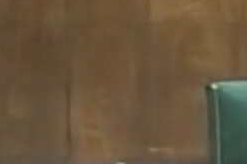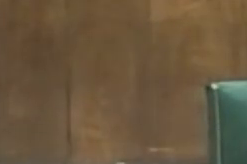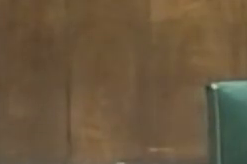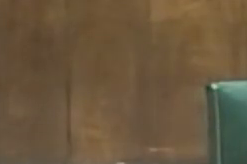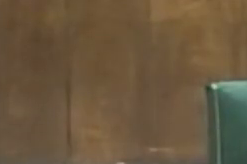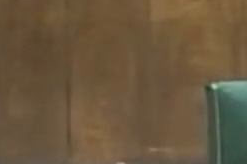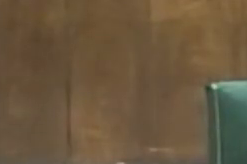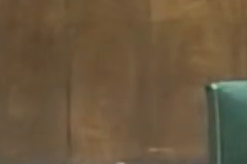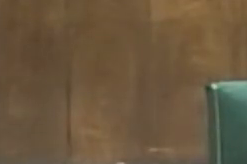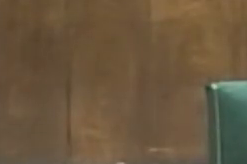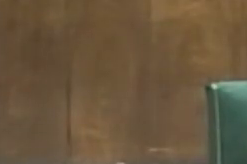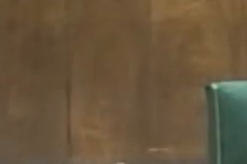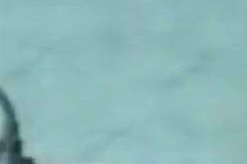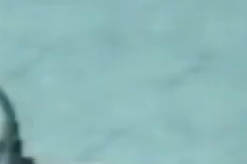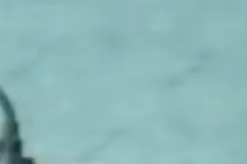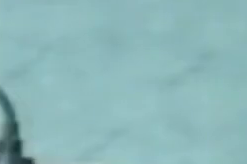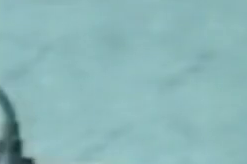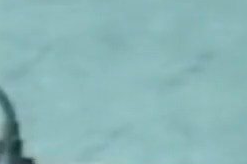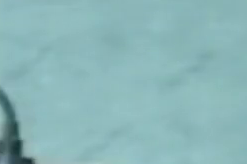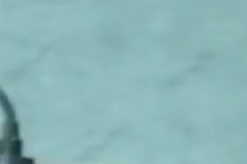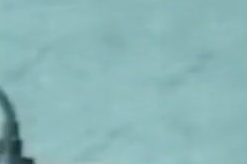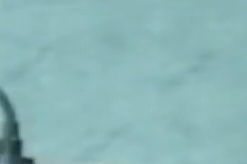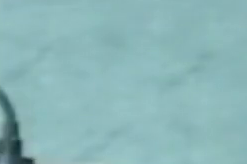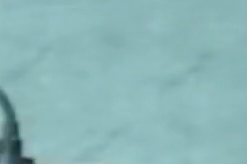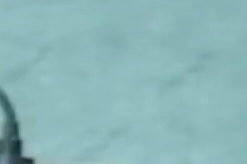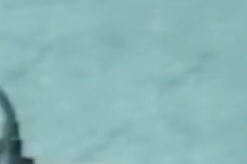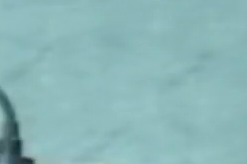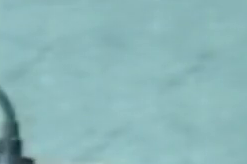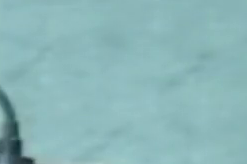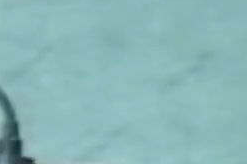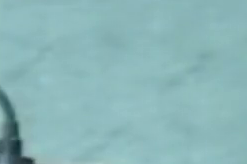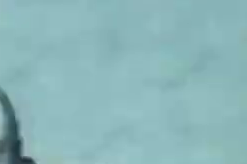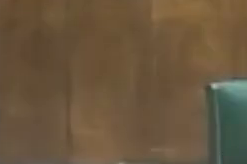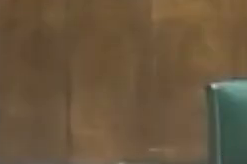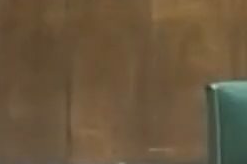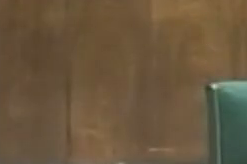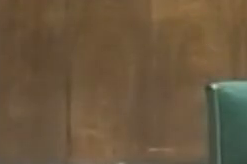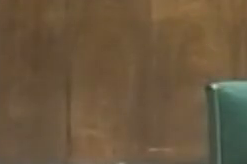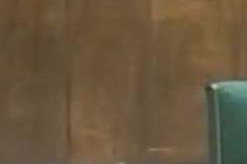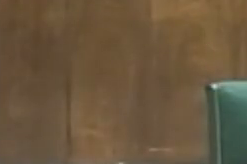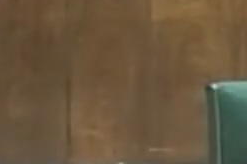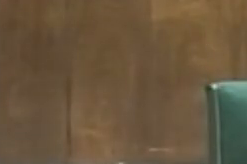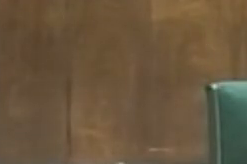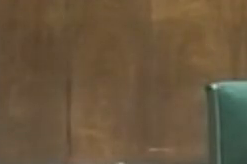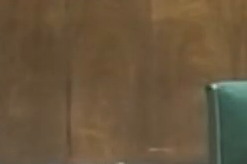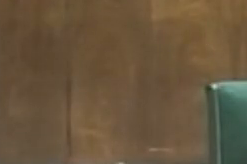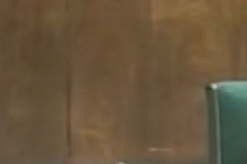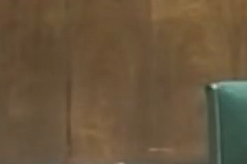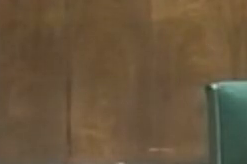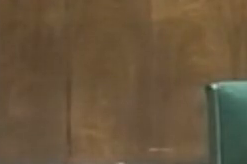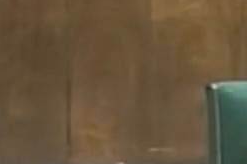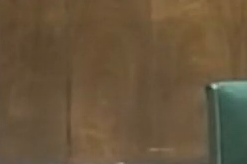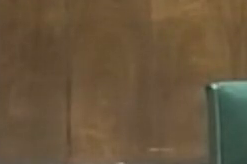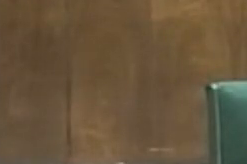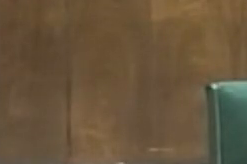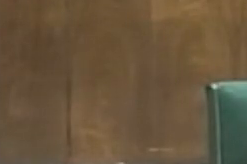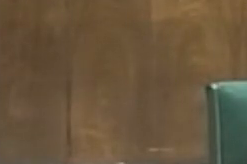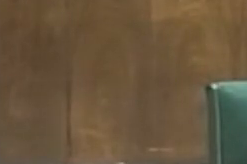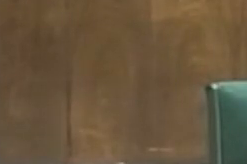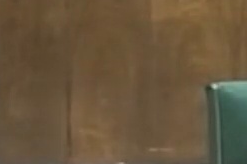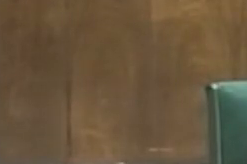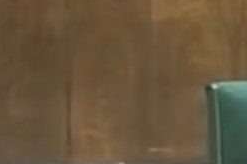He was actually 66 years old, and he actually died in the hospital while they were trying to operate on him. So,